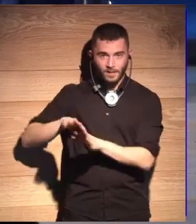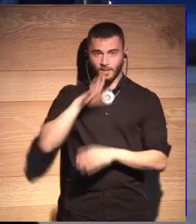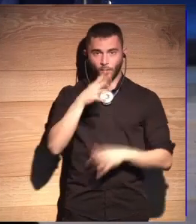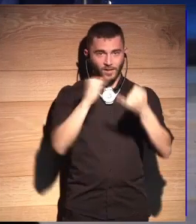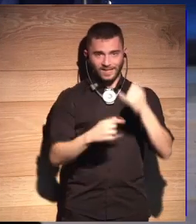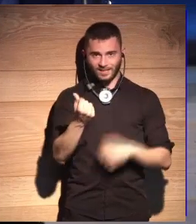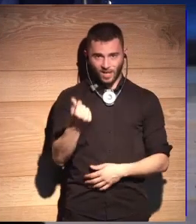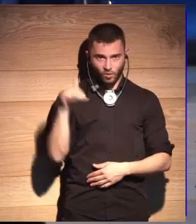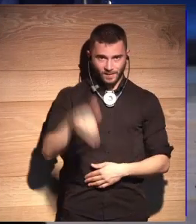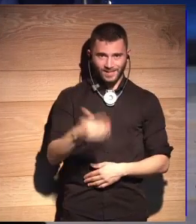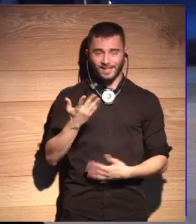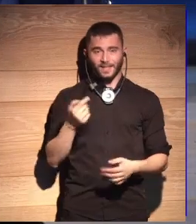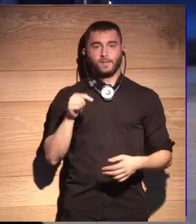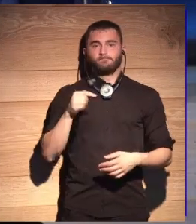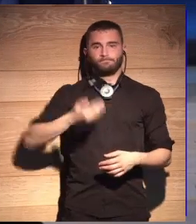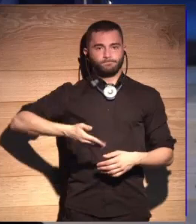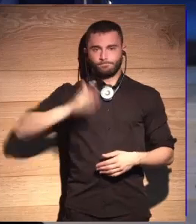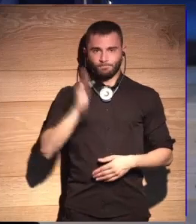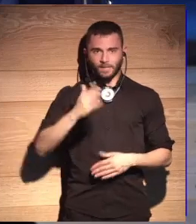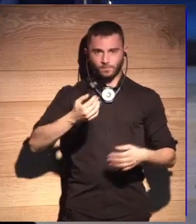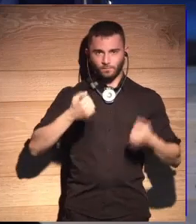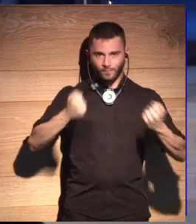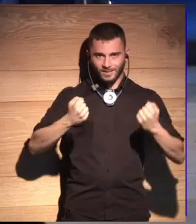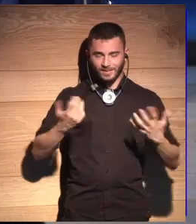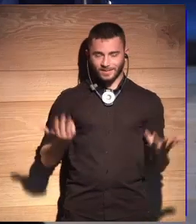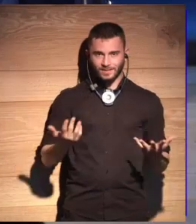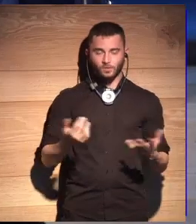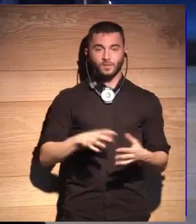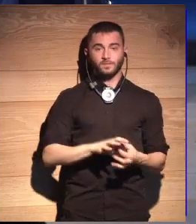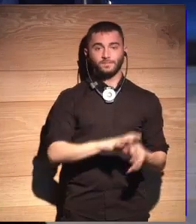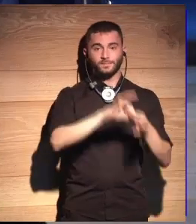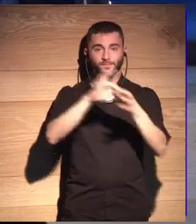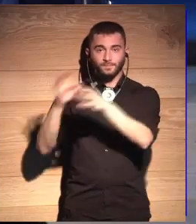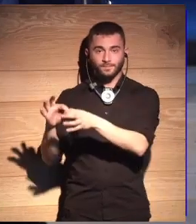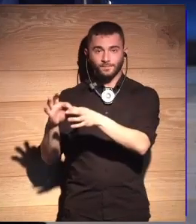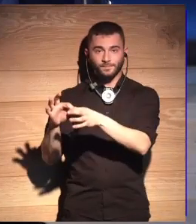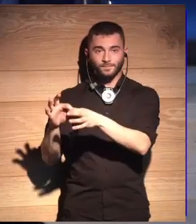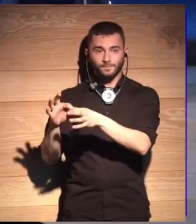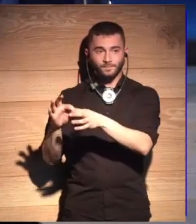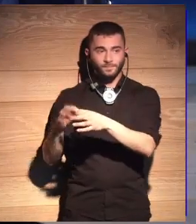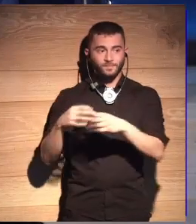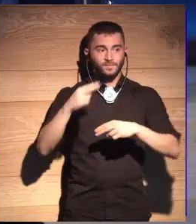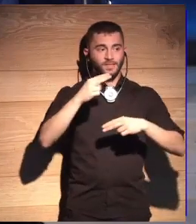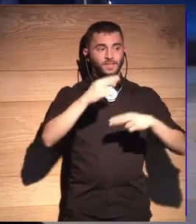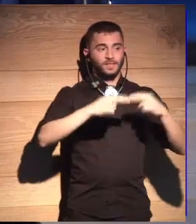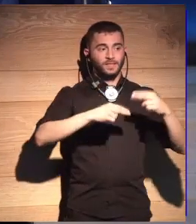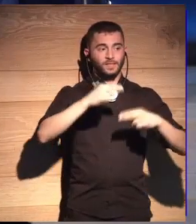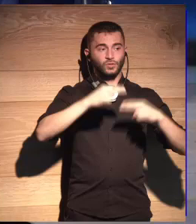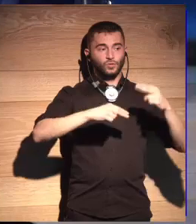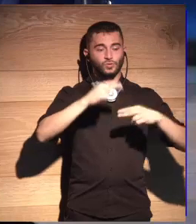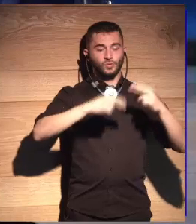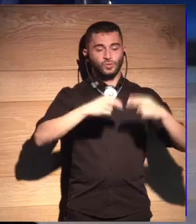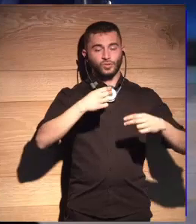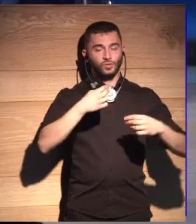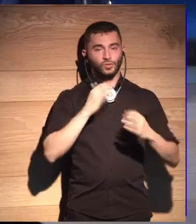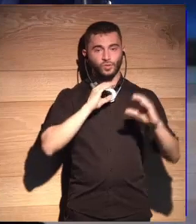have gone through, but also because of the economic crisis that has had a huge impact. And that has led to a